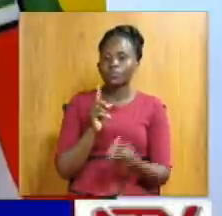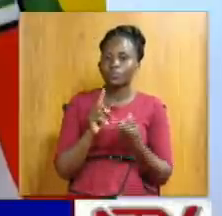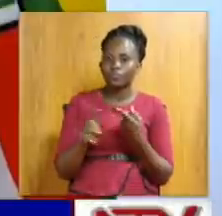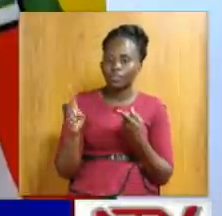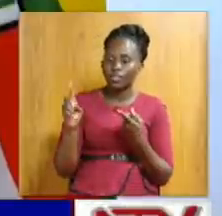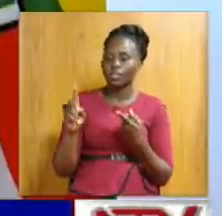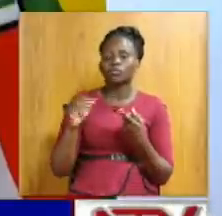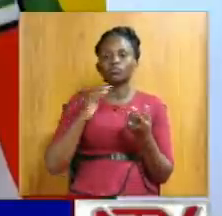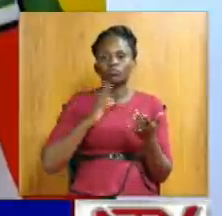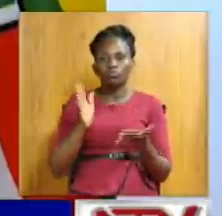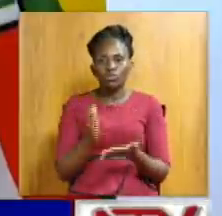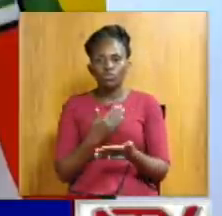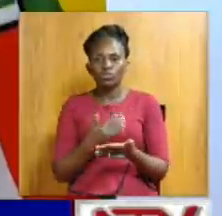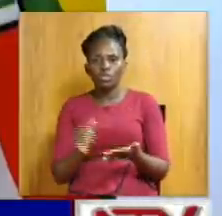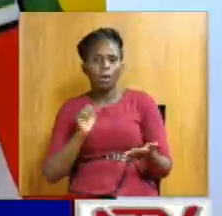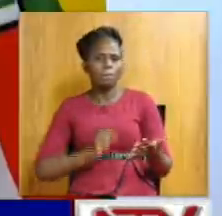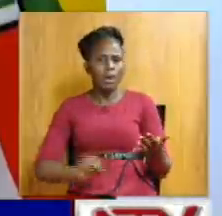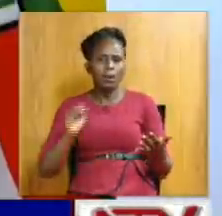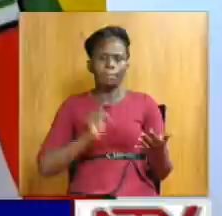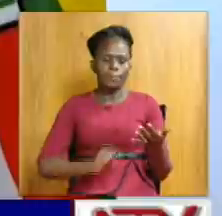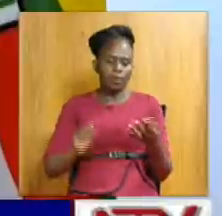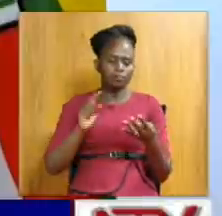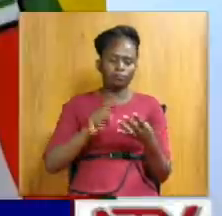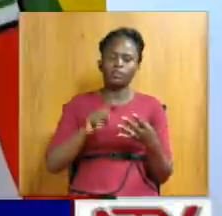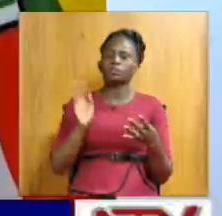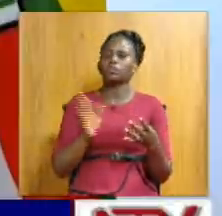concerts and Abayimbi,